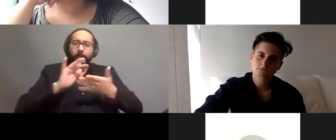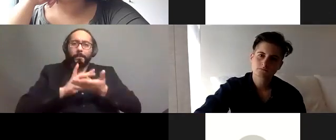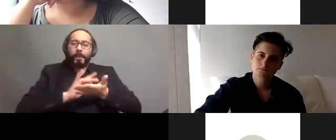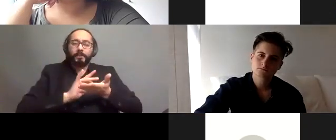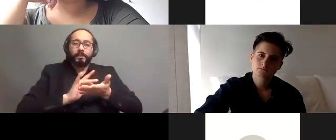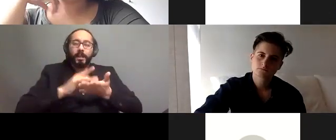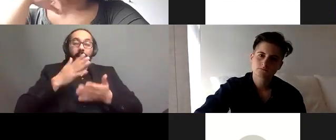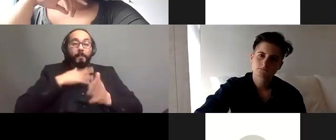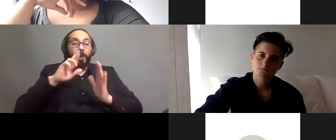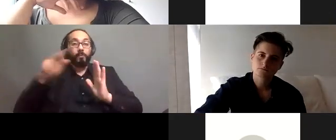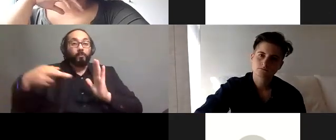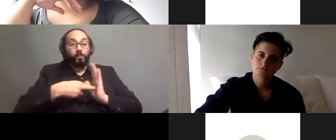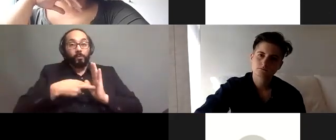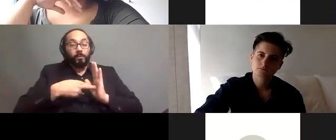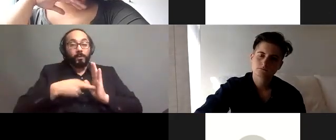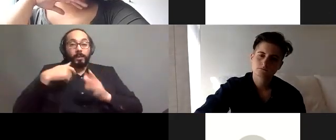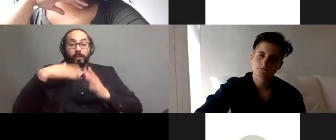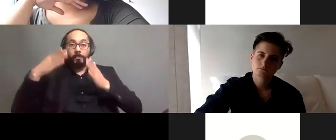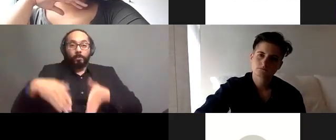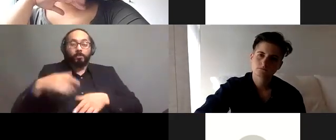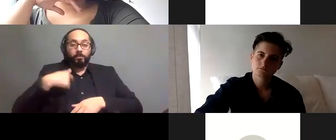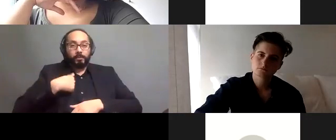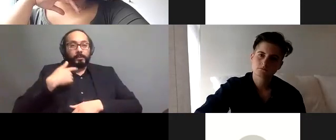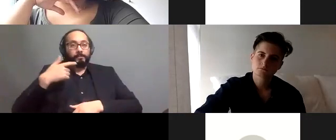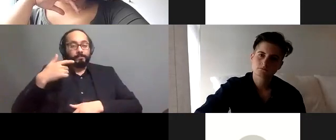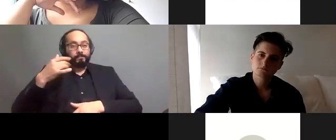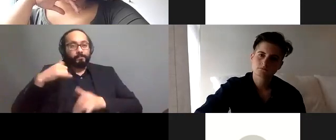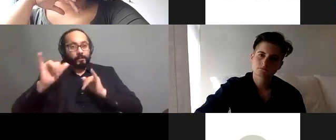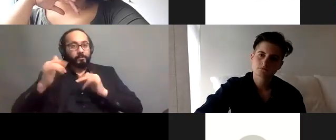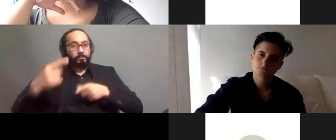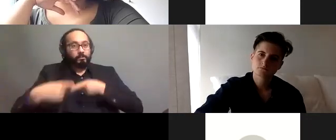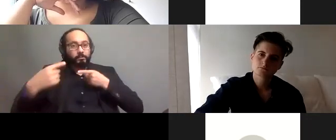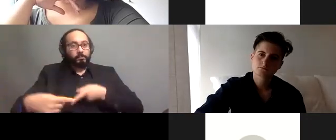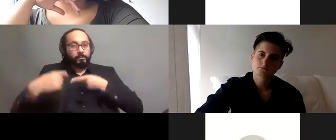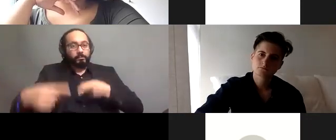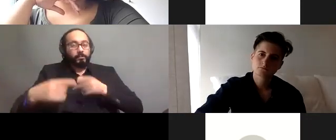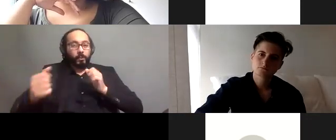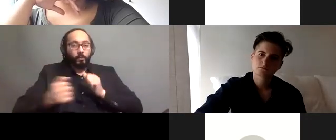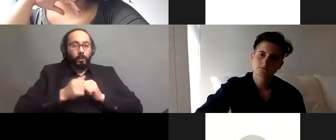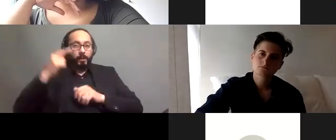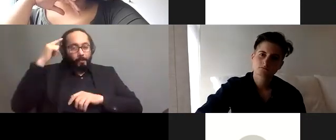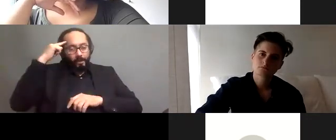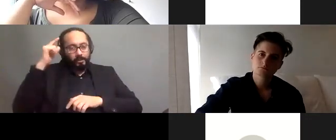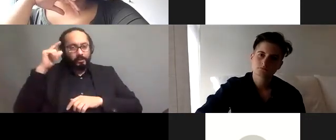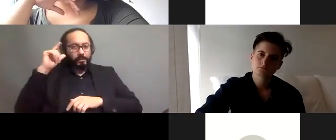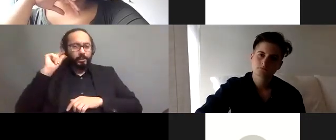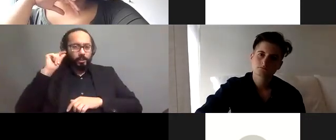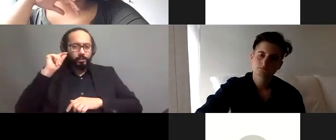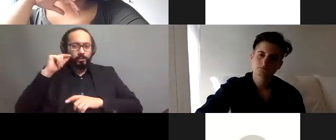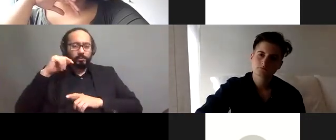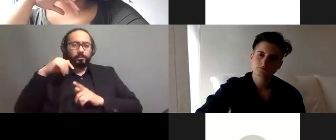who is still very much working with the struggles of the concussions and the illnesses that follow and